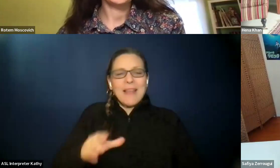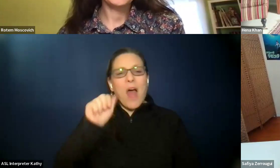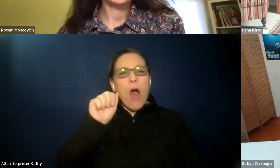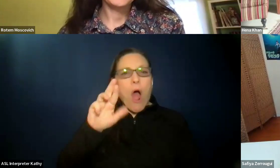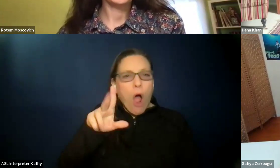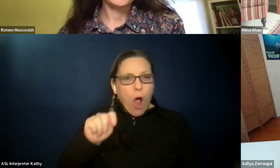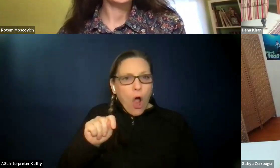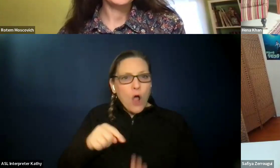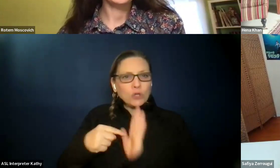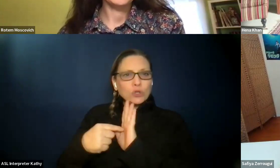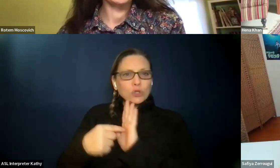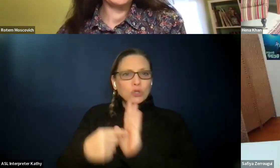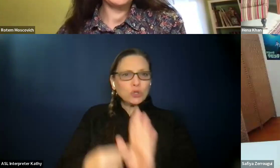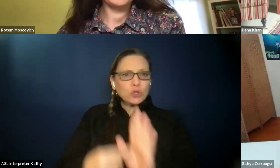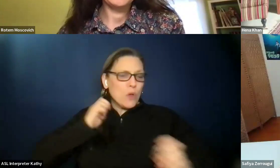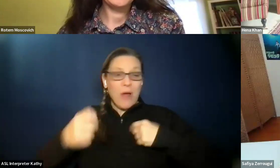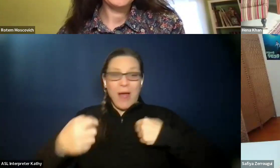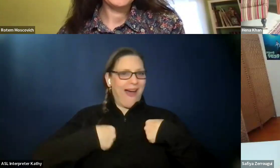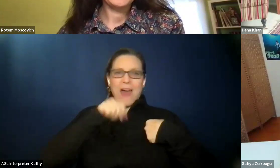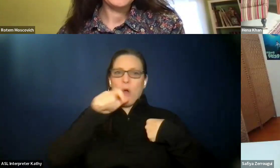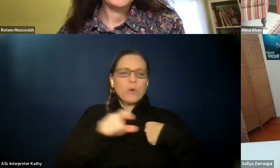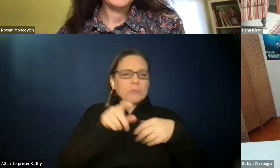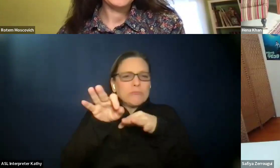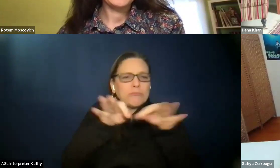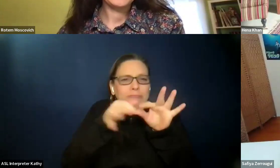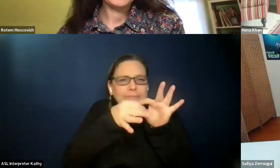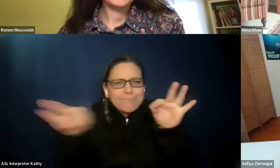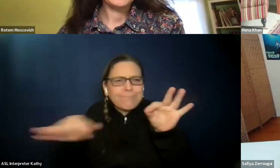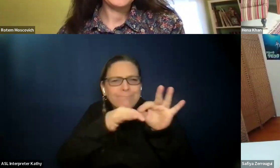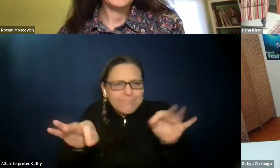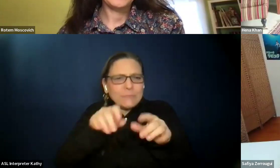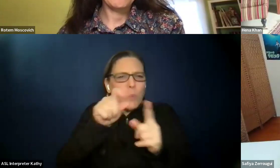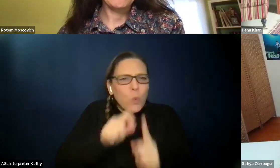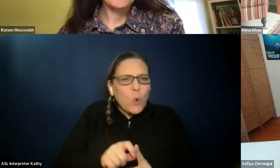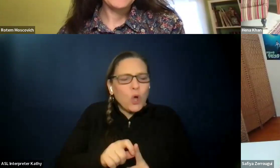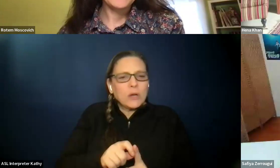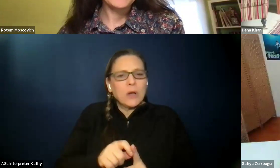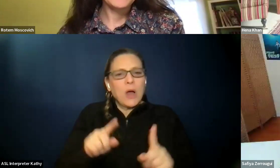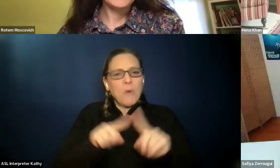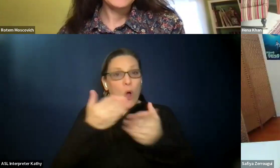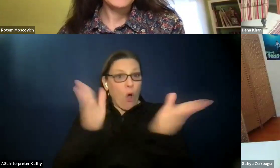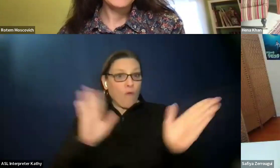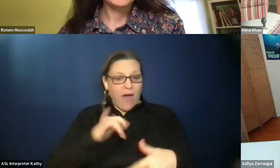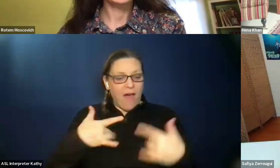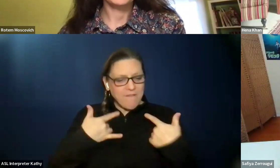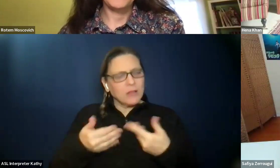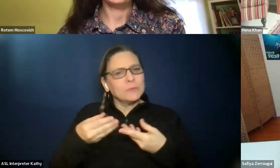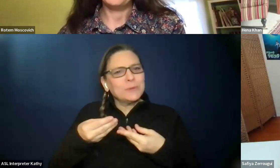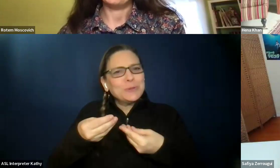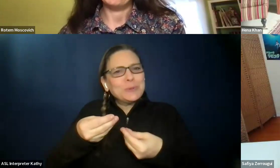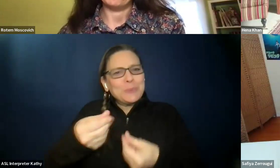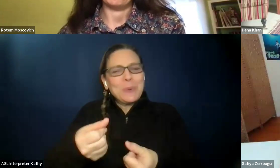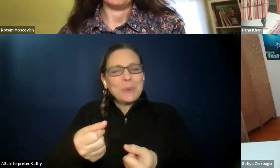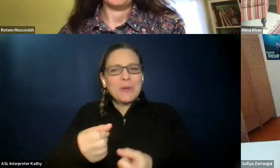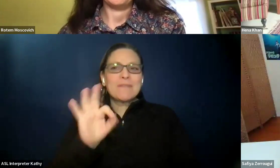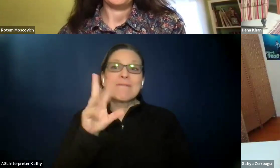an emotion and not need to spell it out, was really helpful. But overall, I thought, a pretty smooth and really,